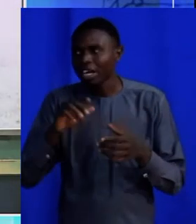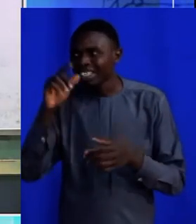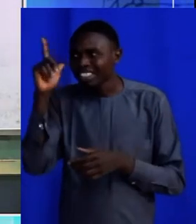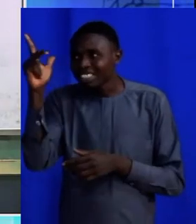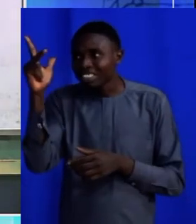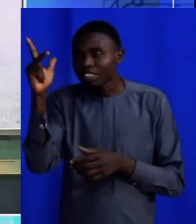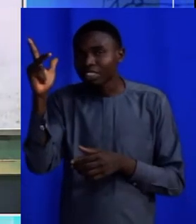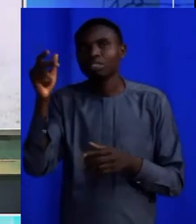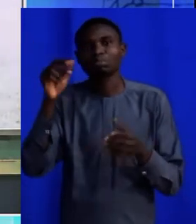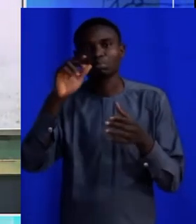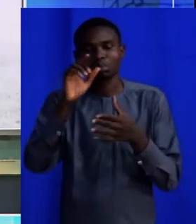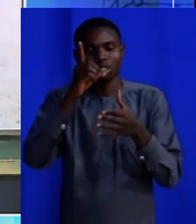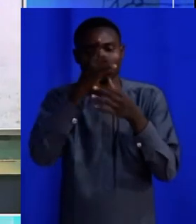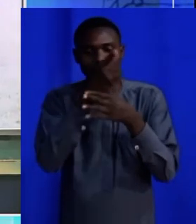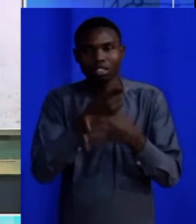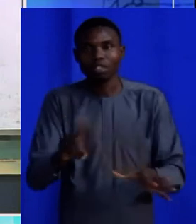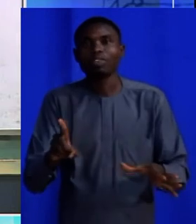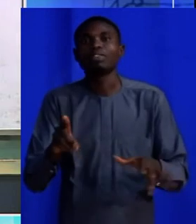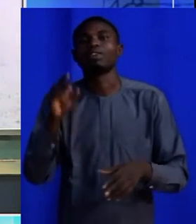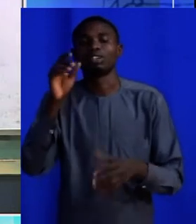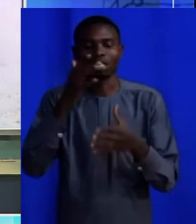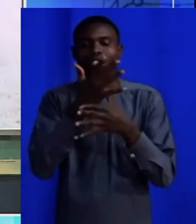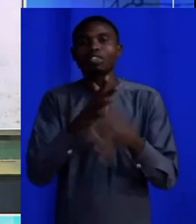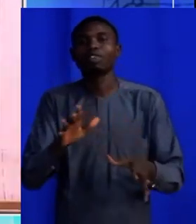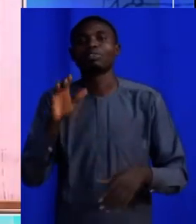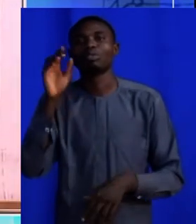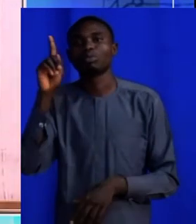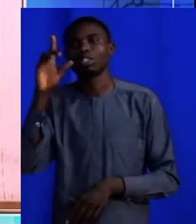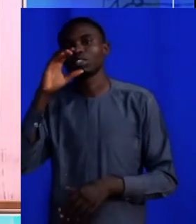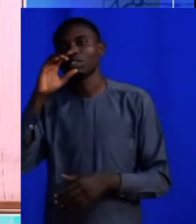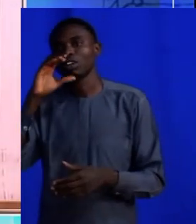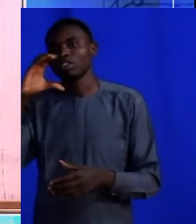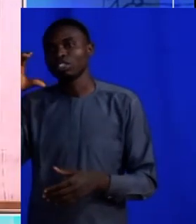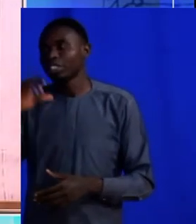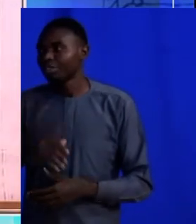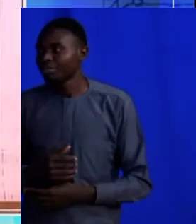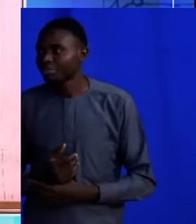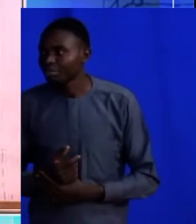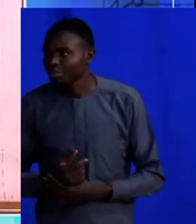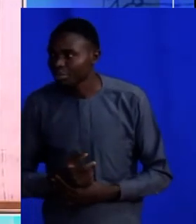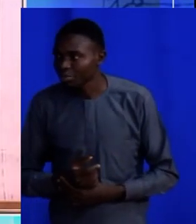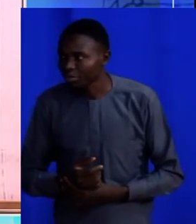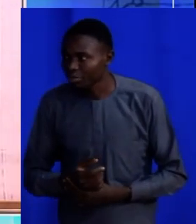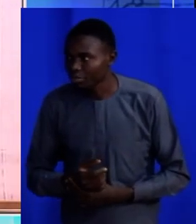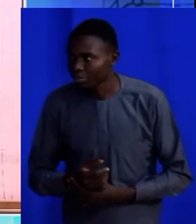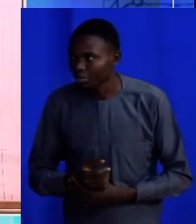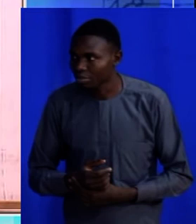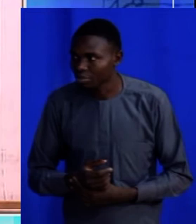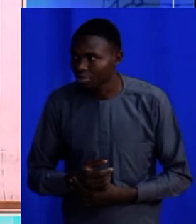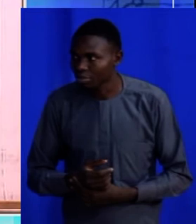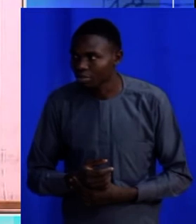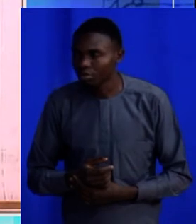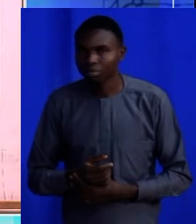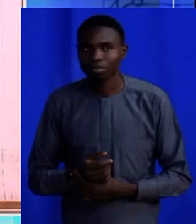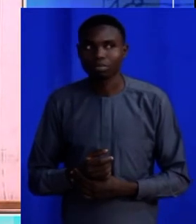anyone who tries to answer, to give this, to attend this question and has finished,